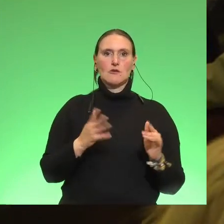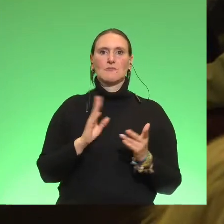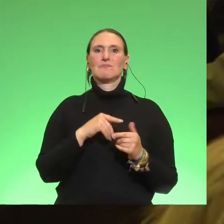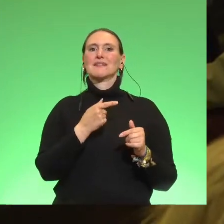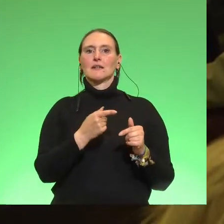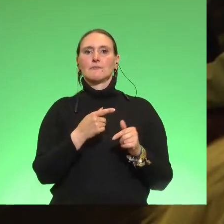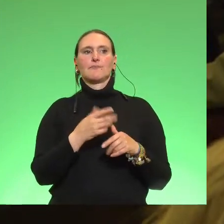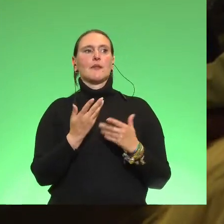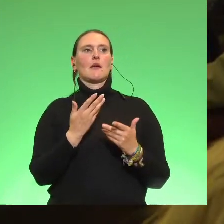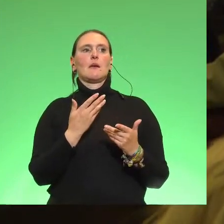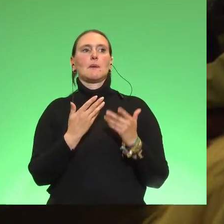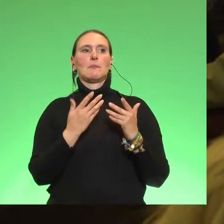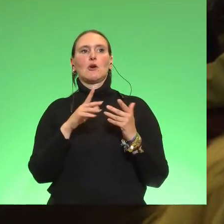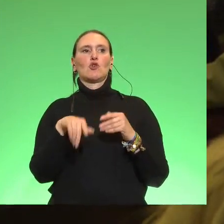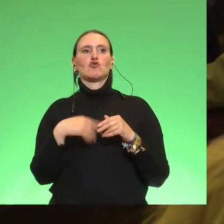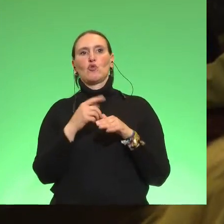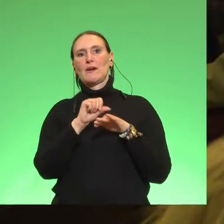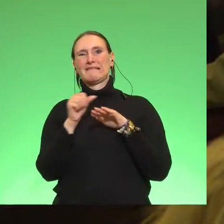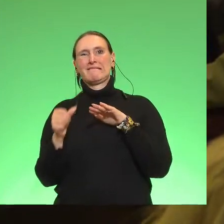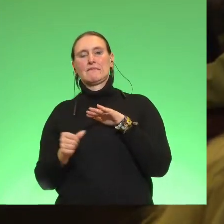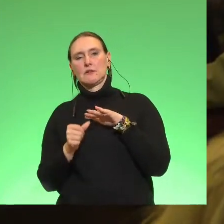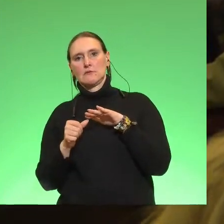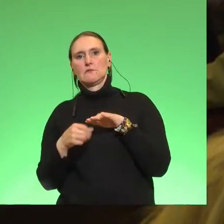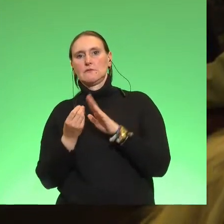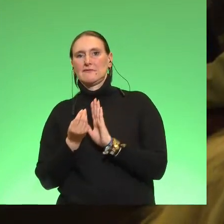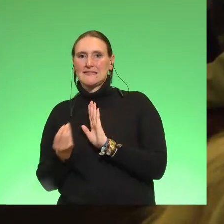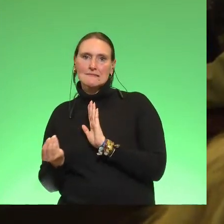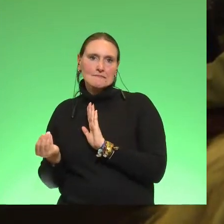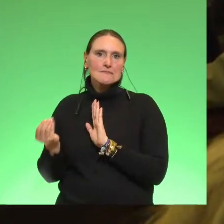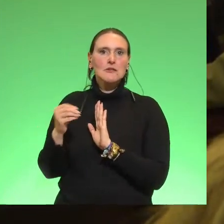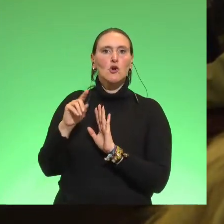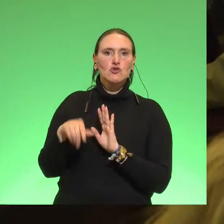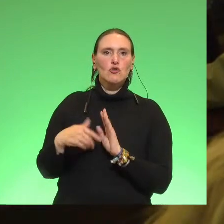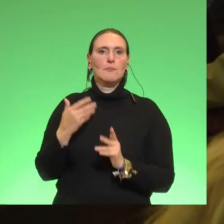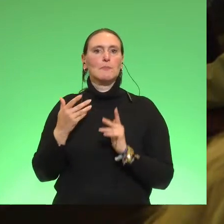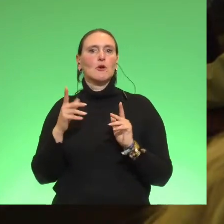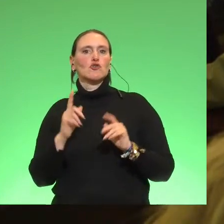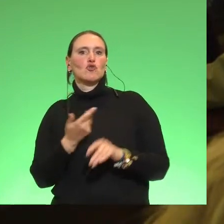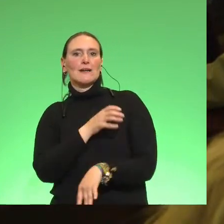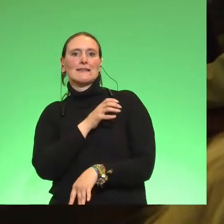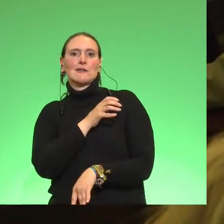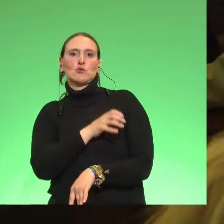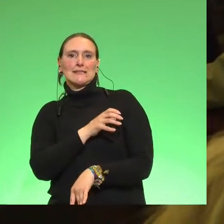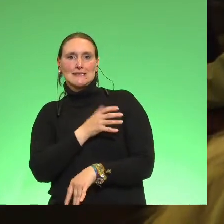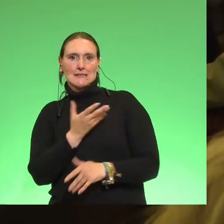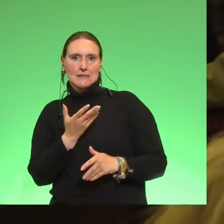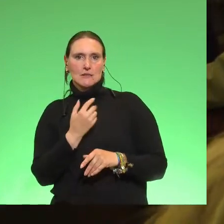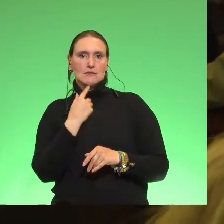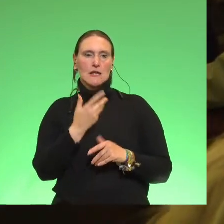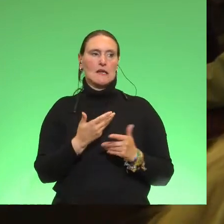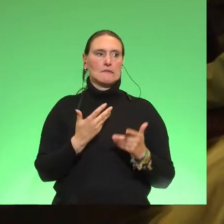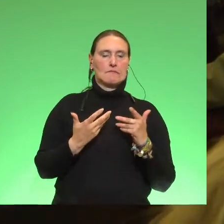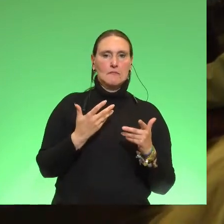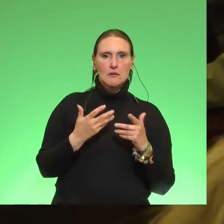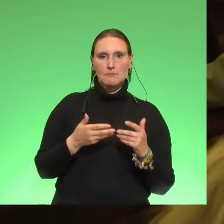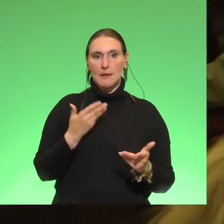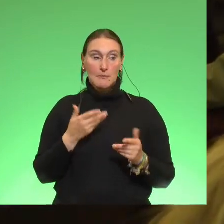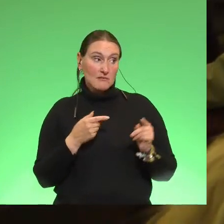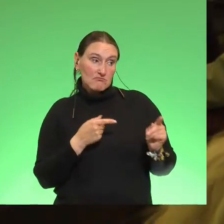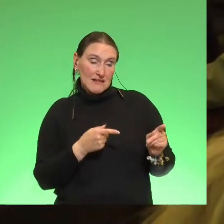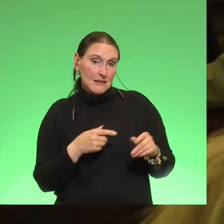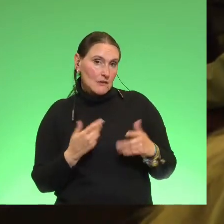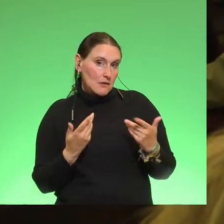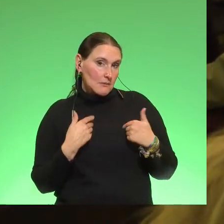and appropriated later on, which is also a risk? So maybe you can elaborate on this